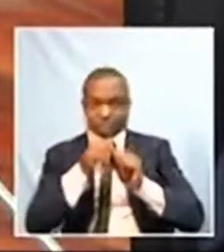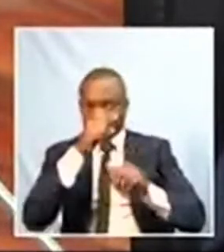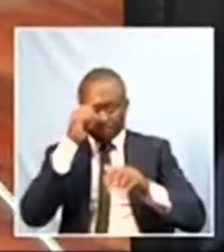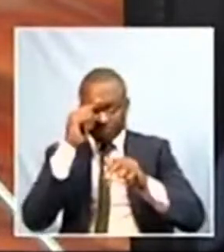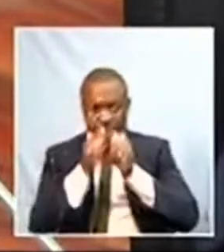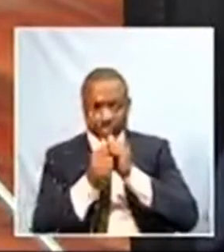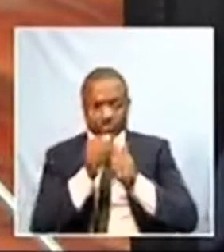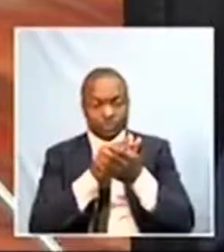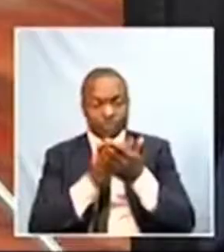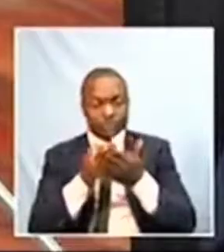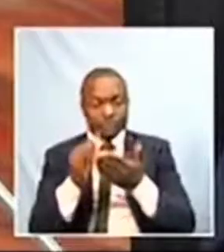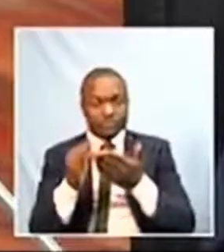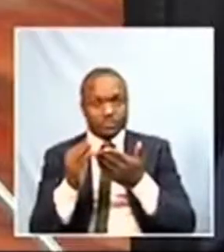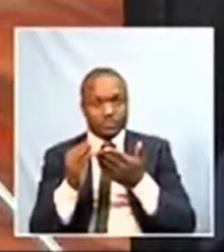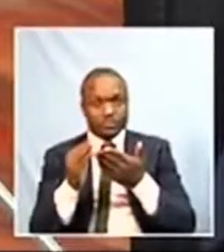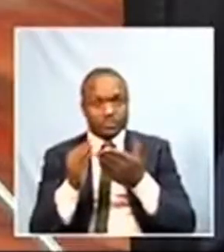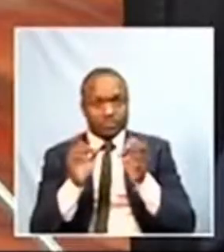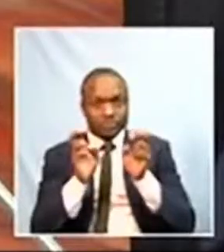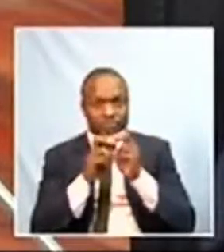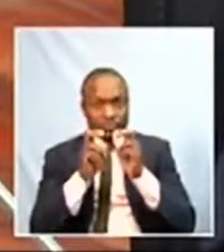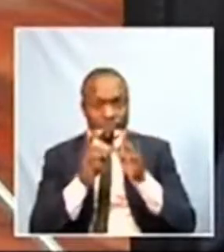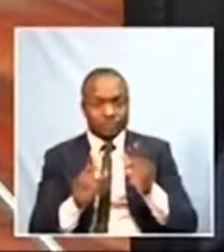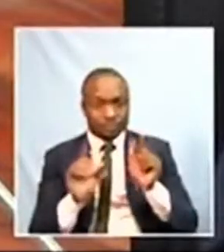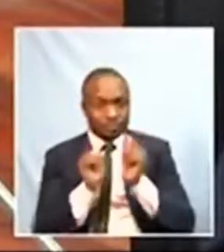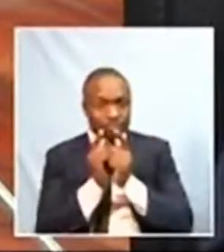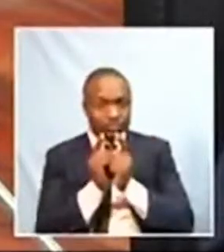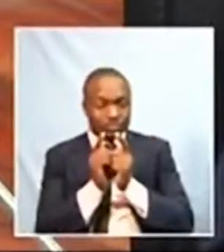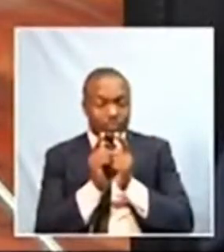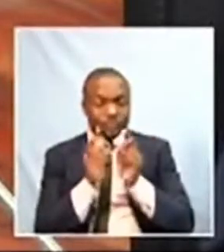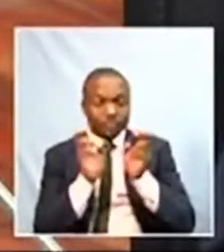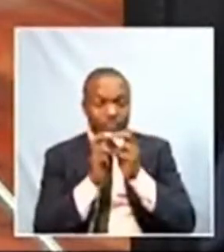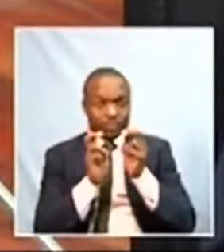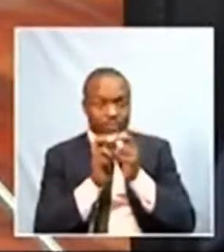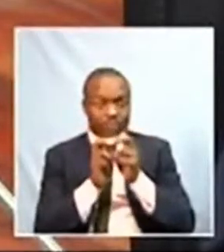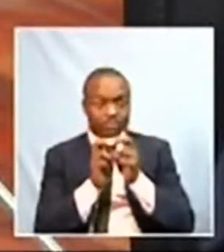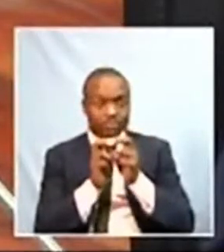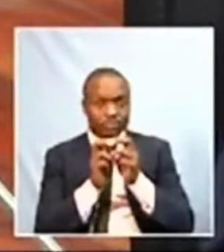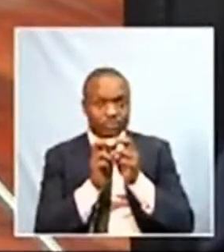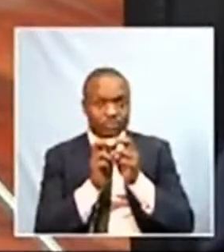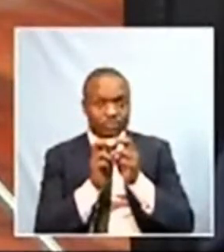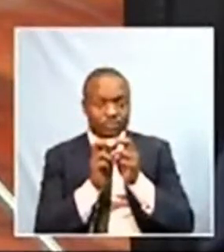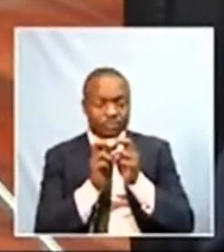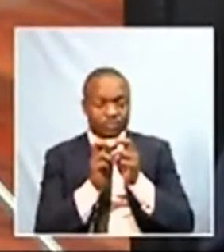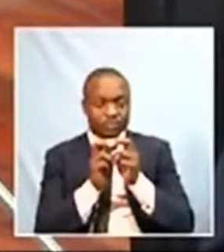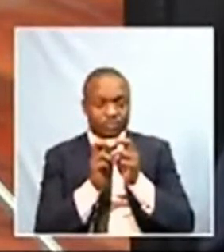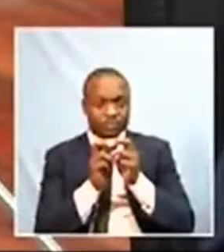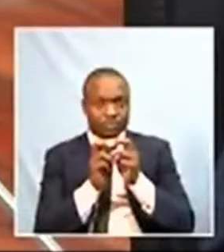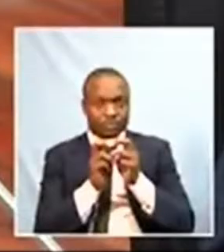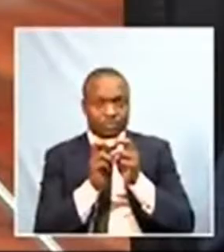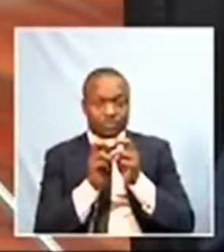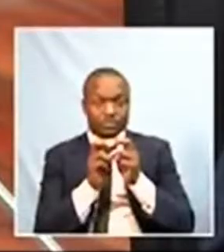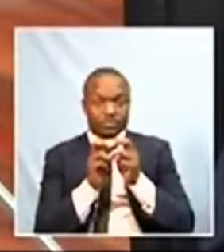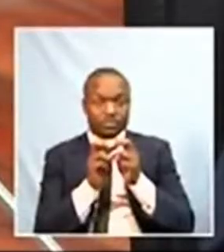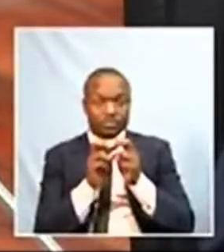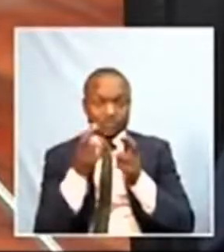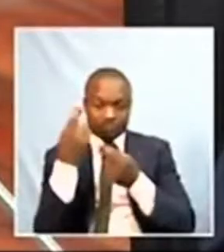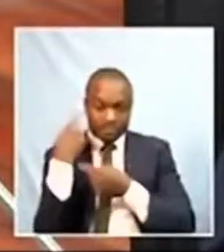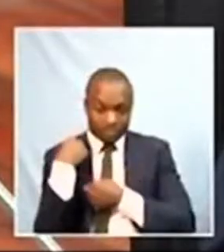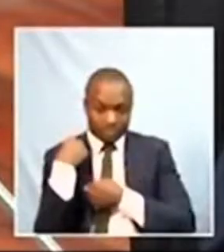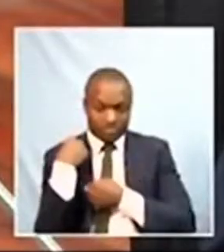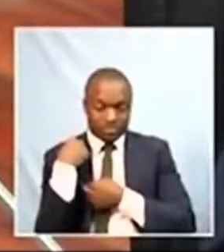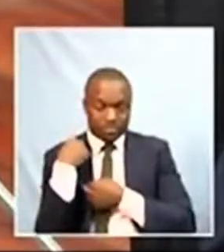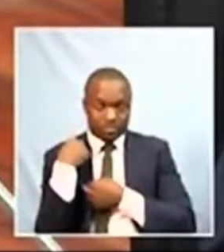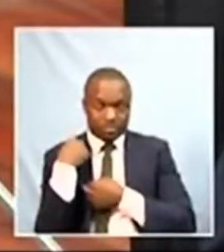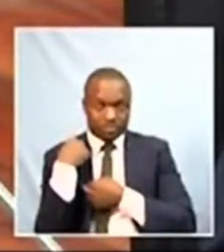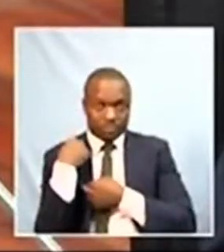result of failure by the contractor to meet contractual obligations, and the contract was terminated and awarded to another contractor, and